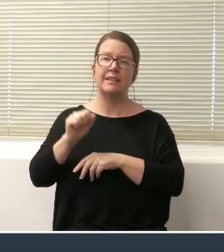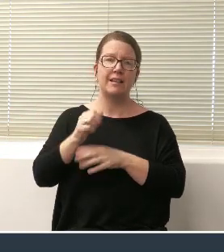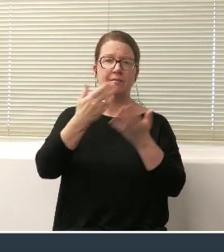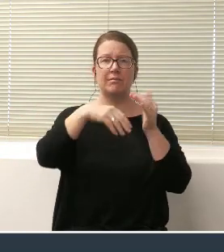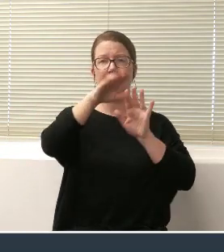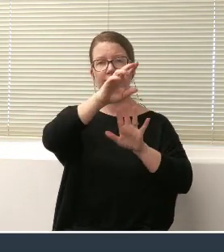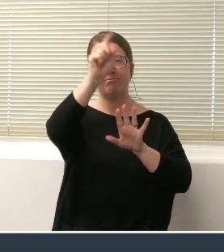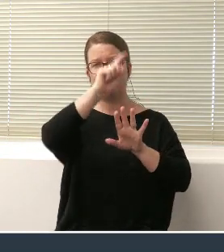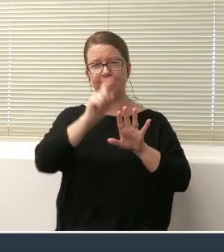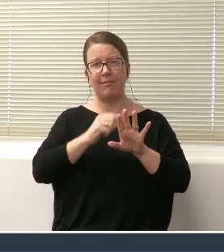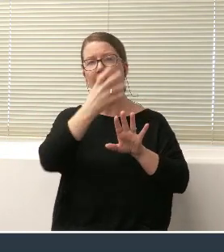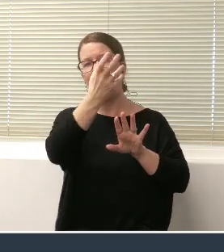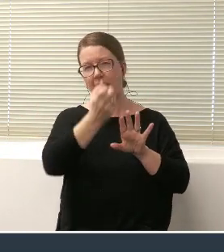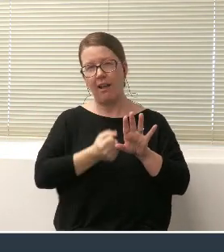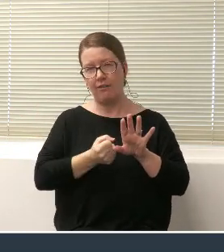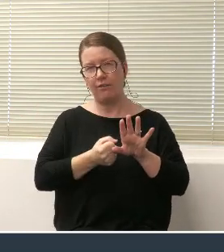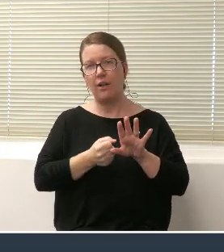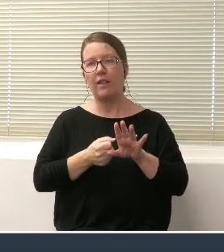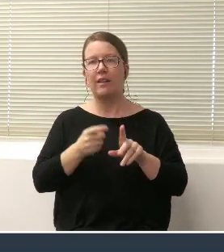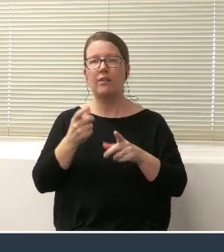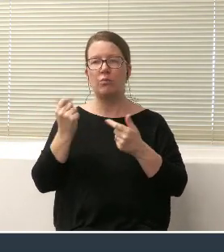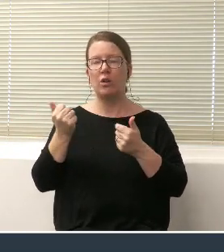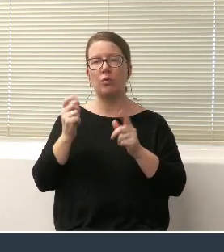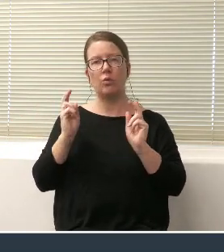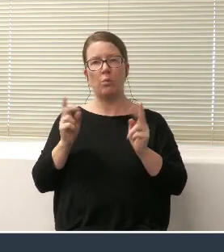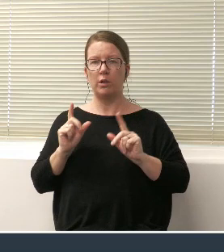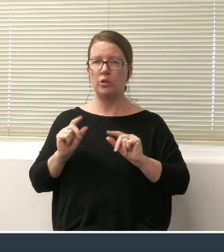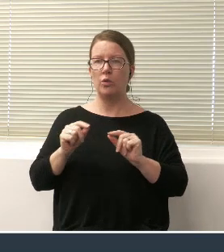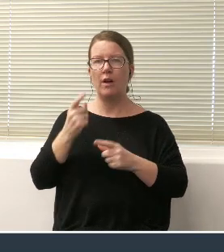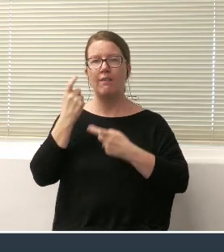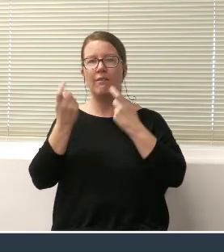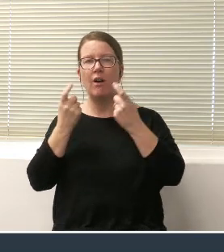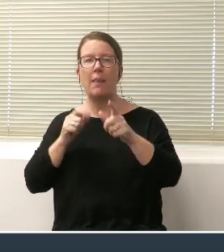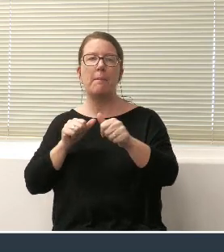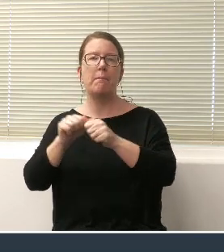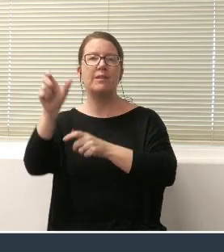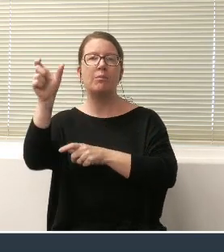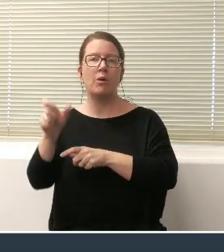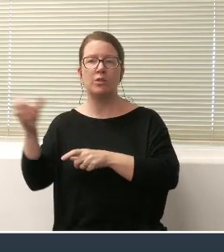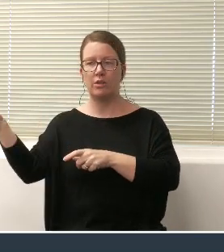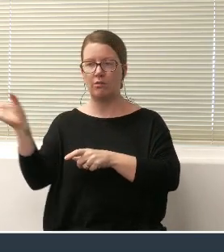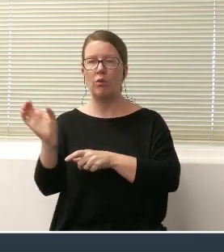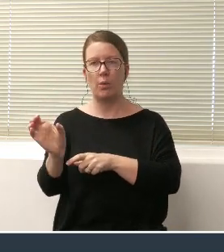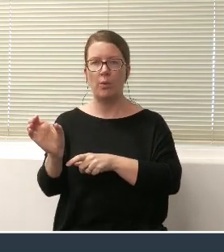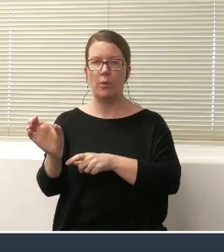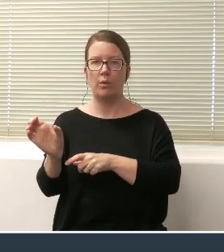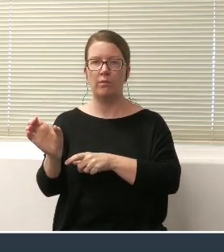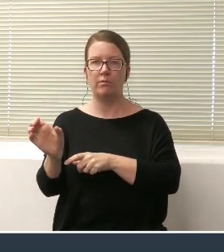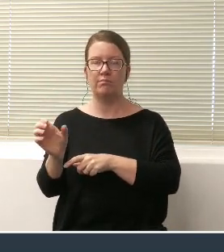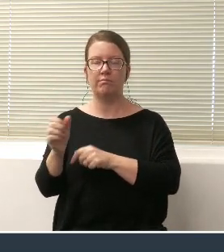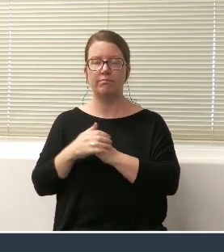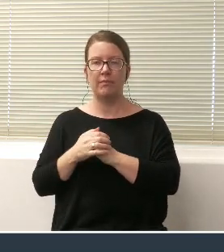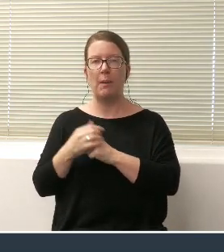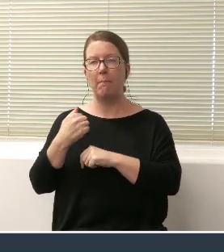they try to do is find the best person for the job in those roles, but there can be council representation. My only concern with